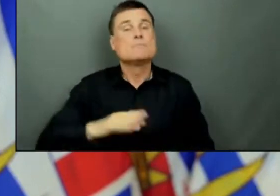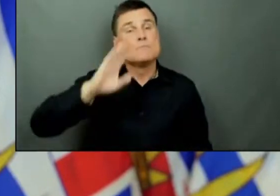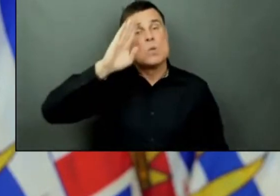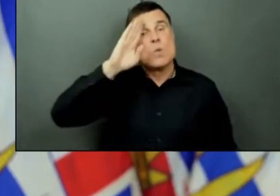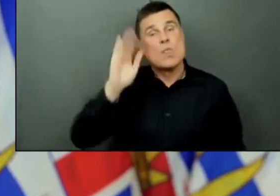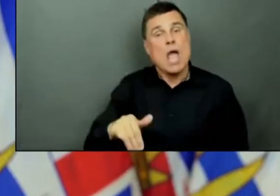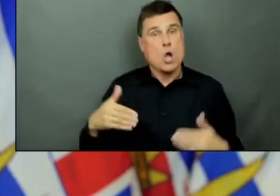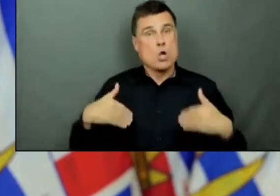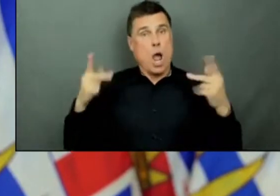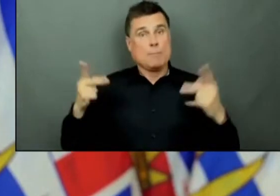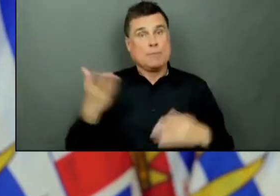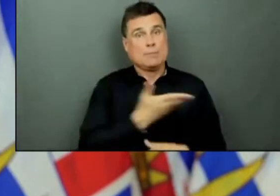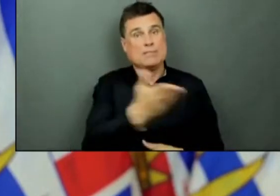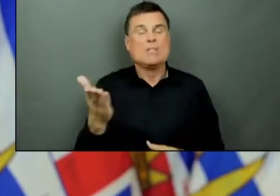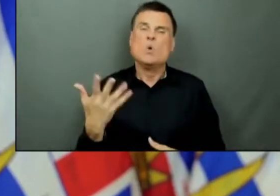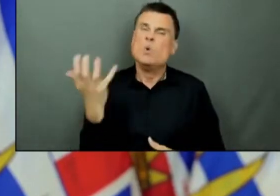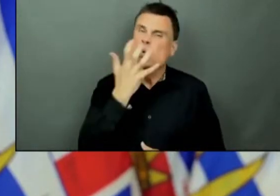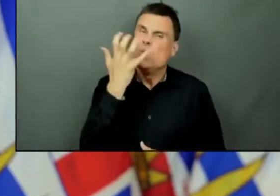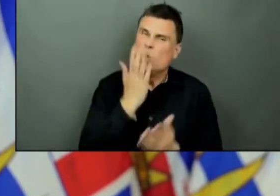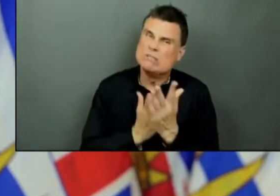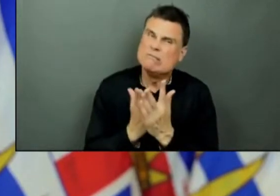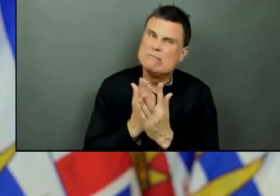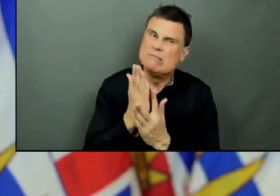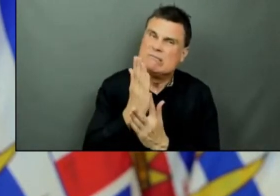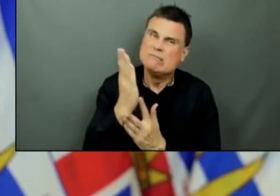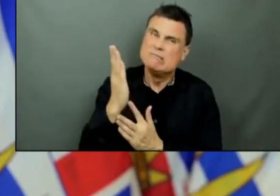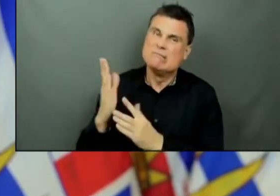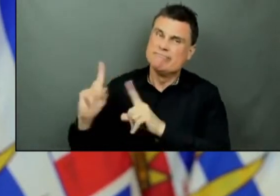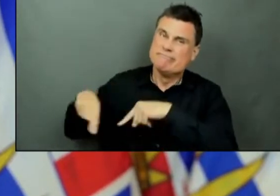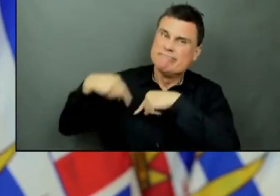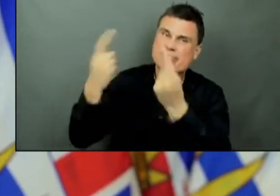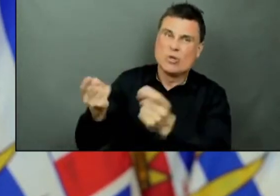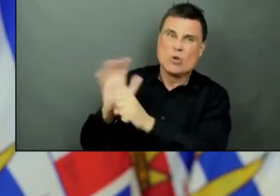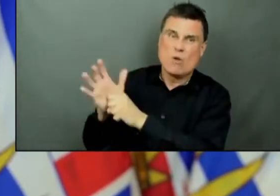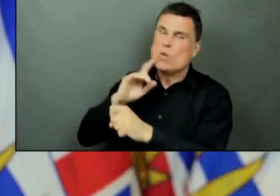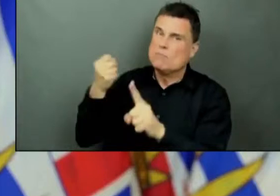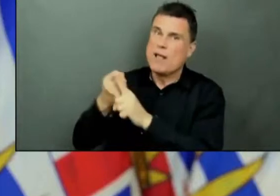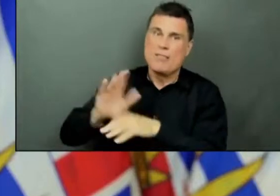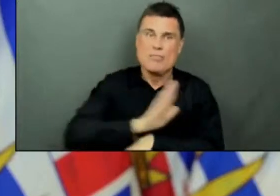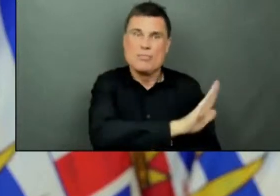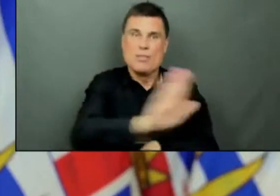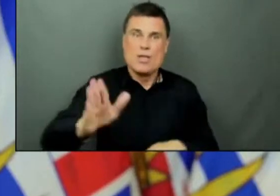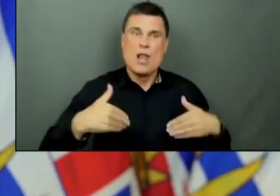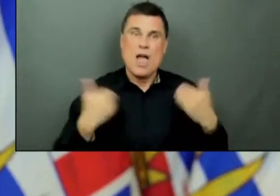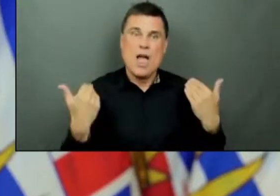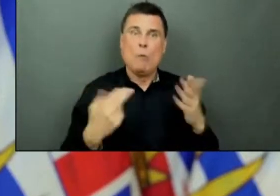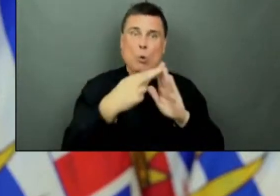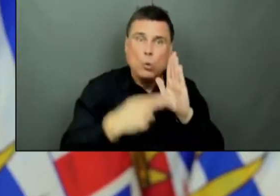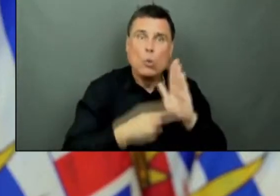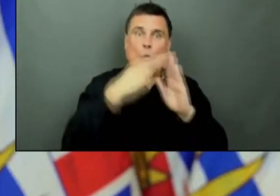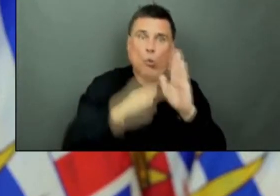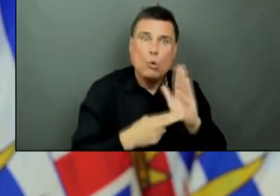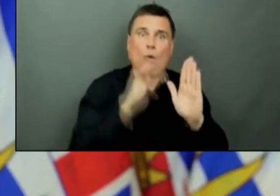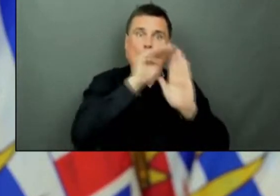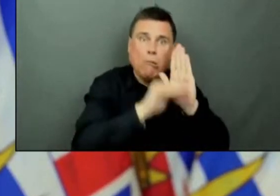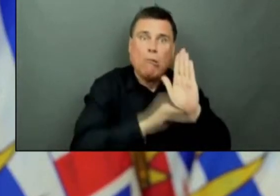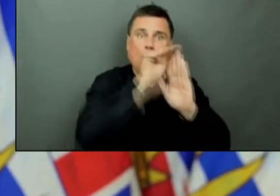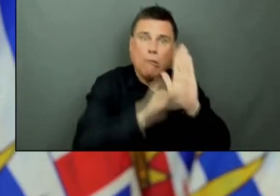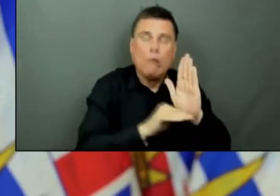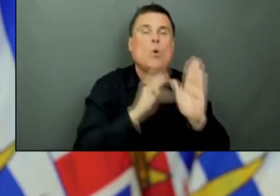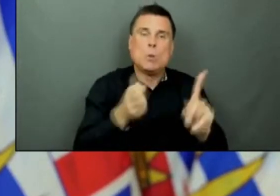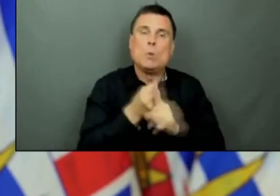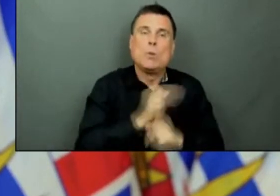by COVID-19 and by the pandemic and by the measures that we've had to put in place now. Now you too will have the opportunity to get